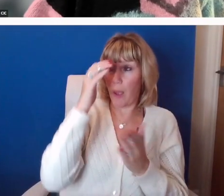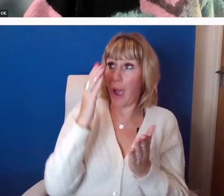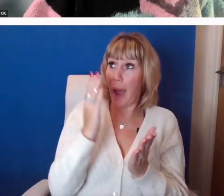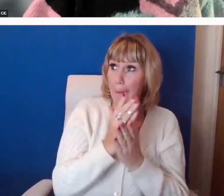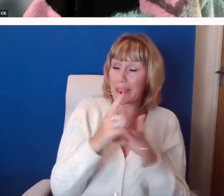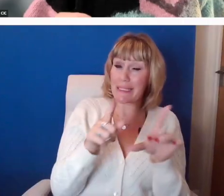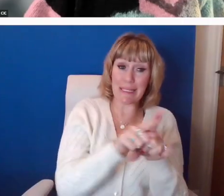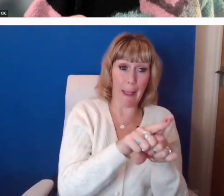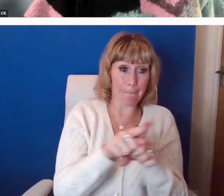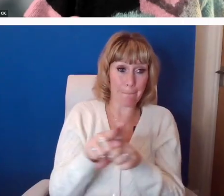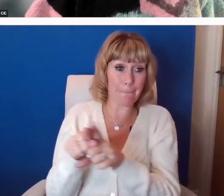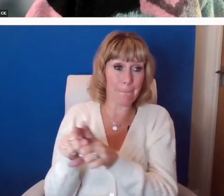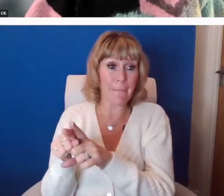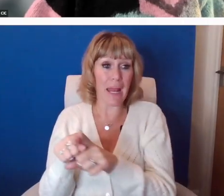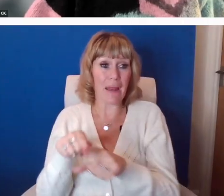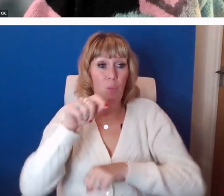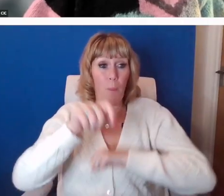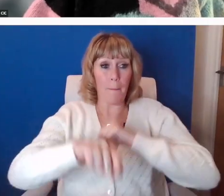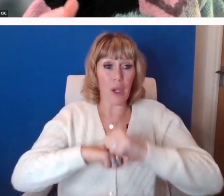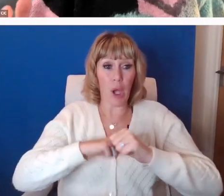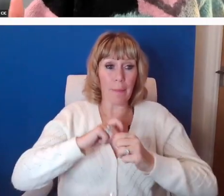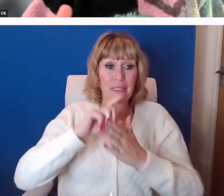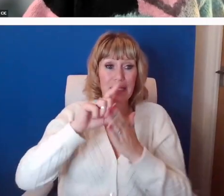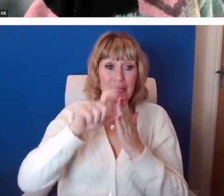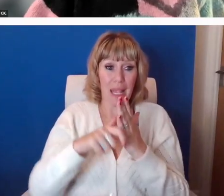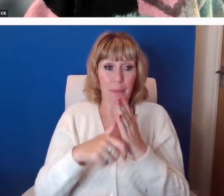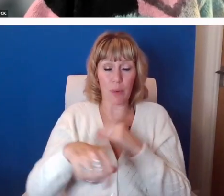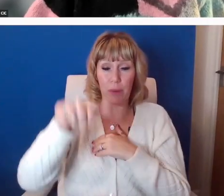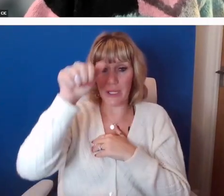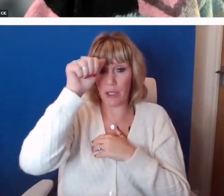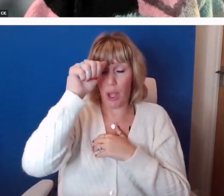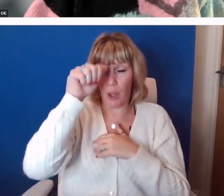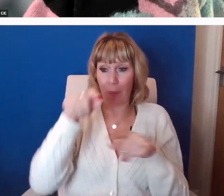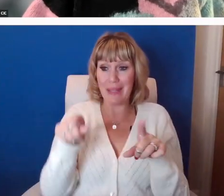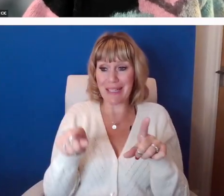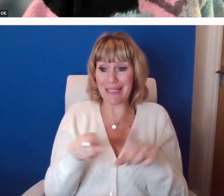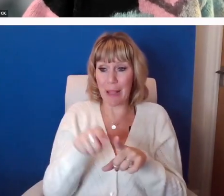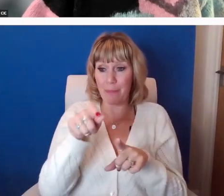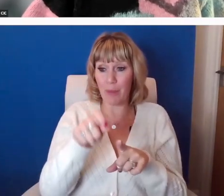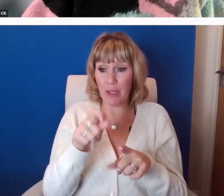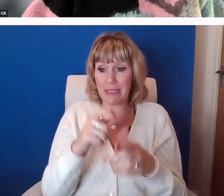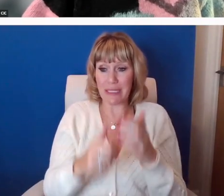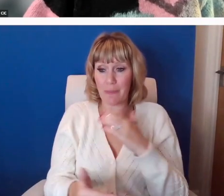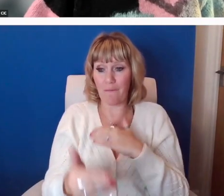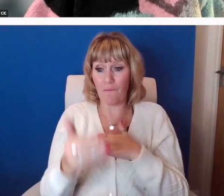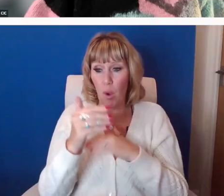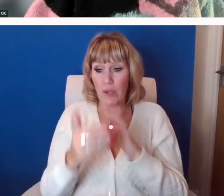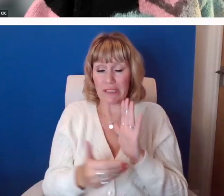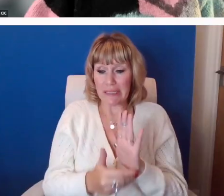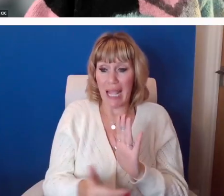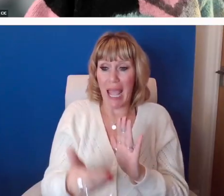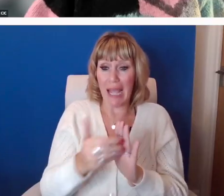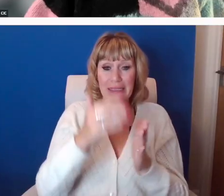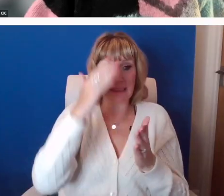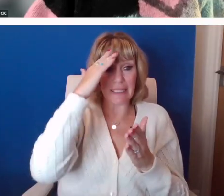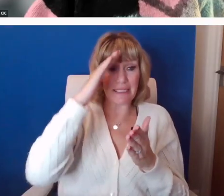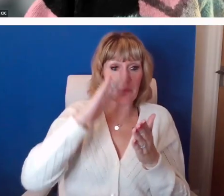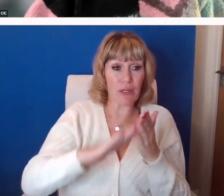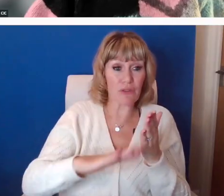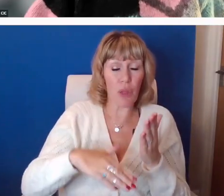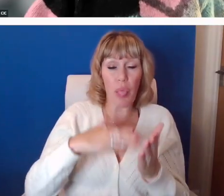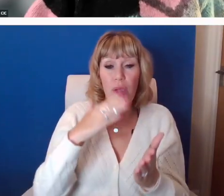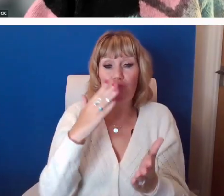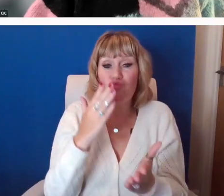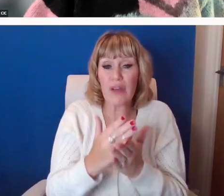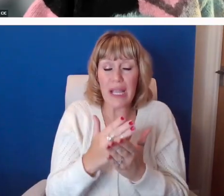become disabled, we know we're the same person that we were before. We've just got added experience. So this is a real celebration by